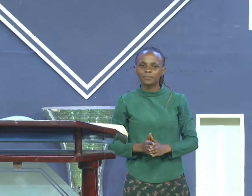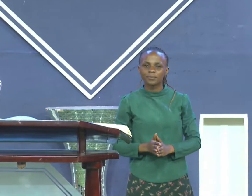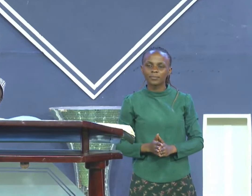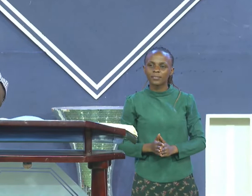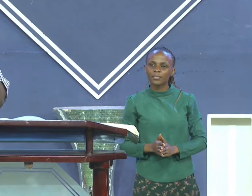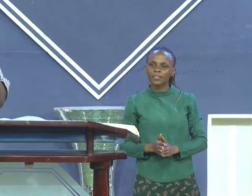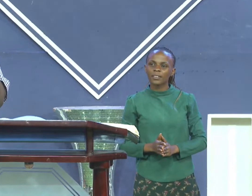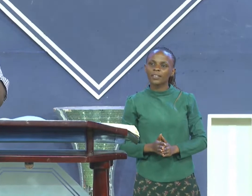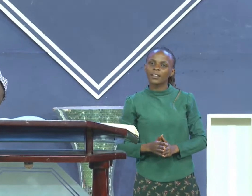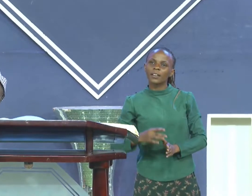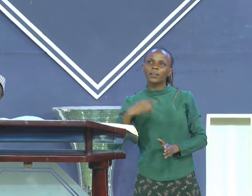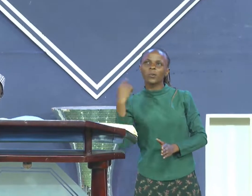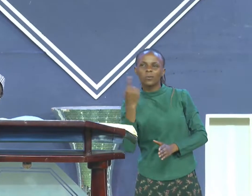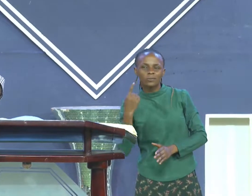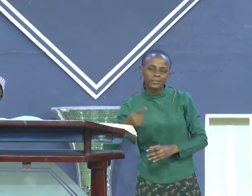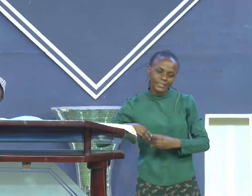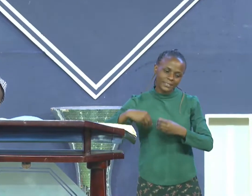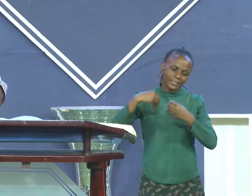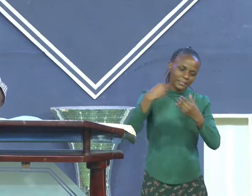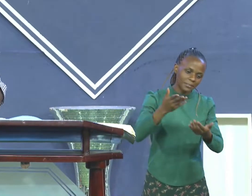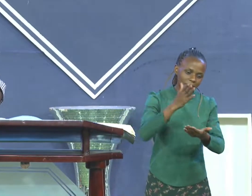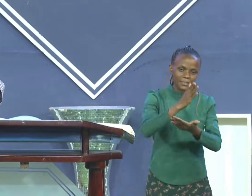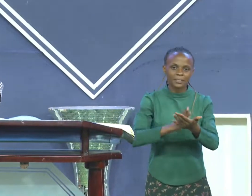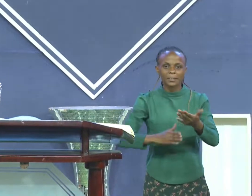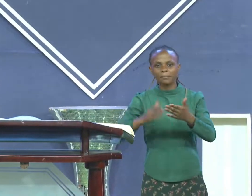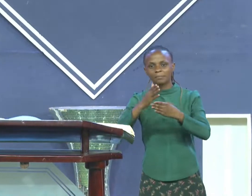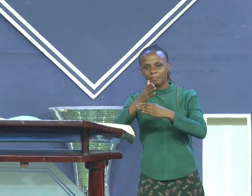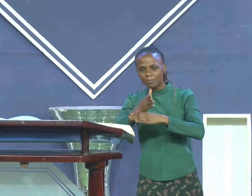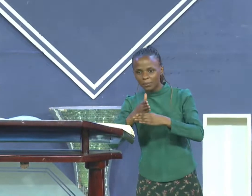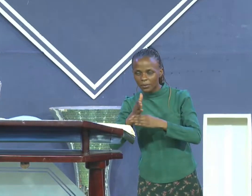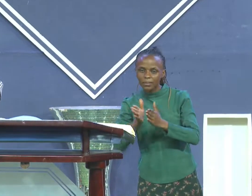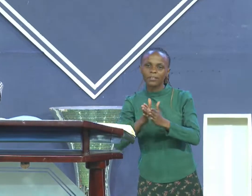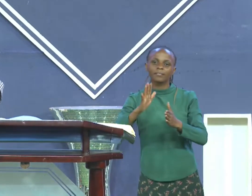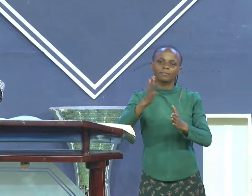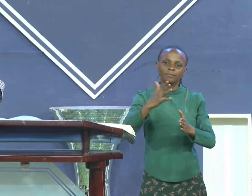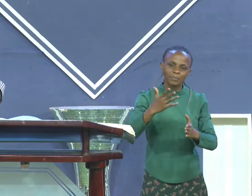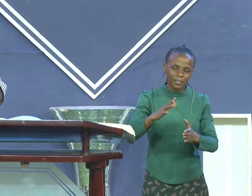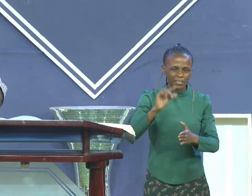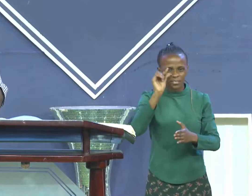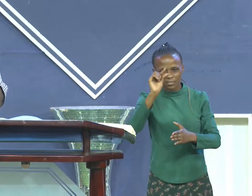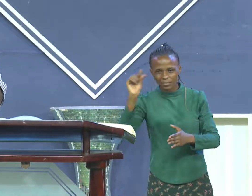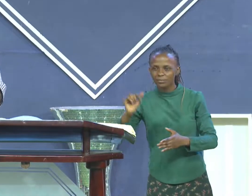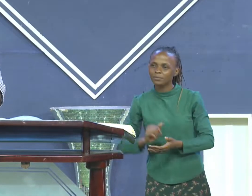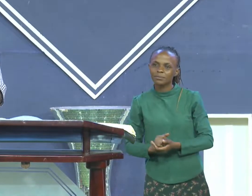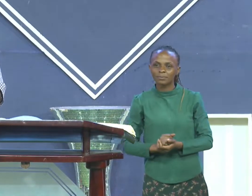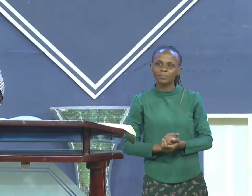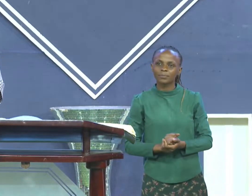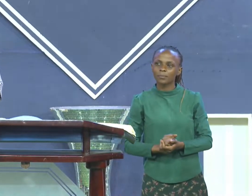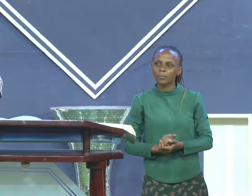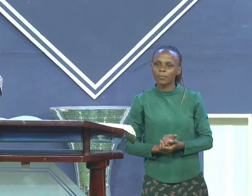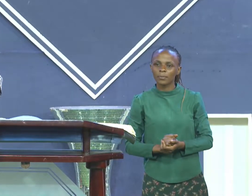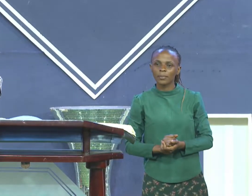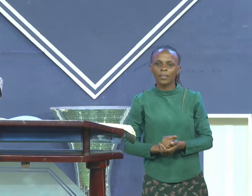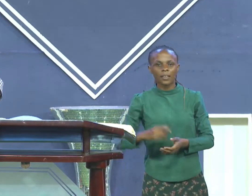she only was given some bread and some water. It's Abraham who gave, who put